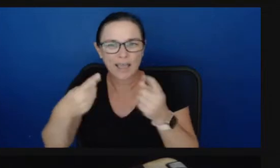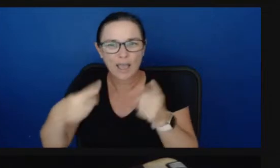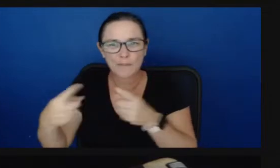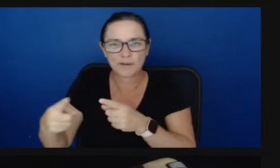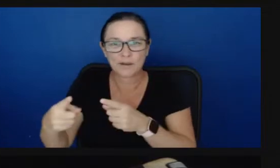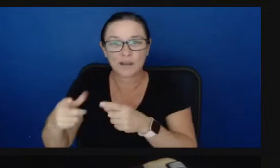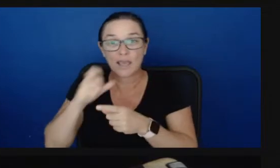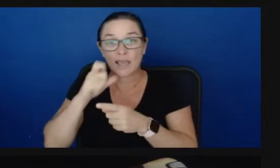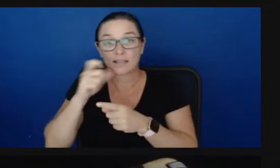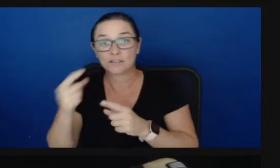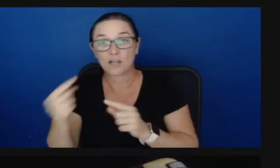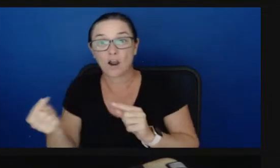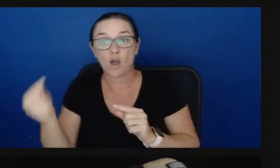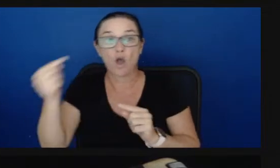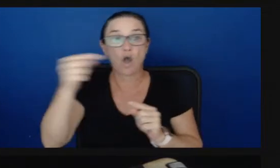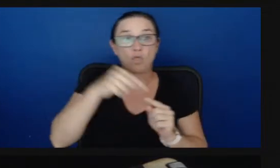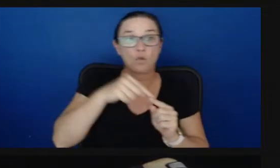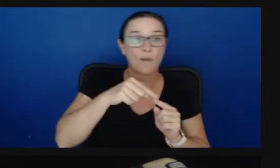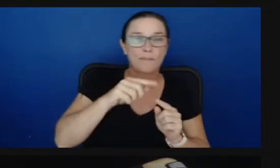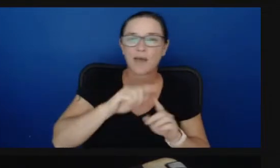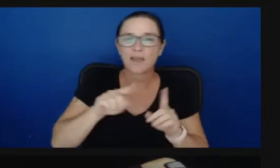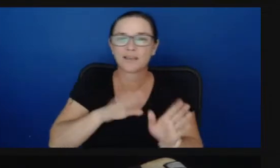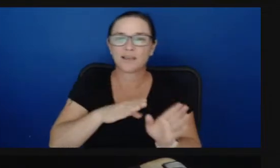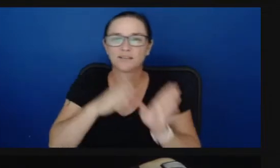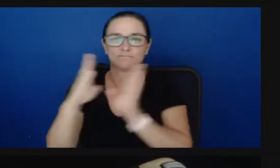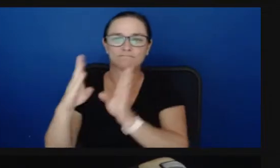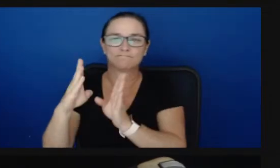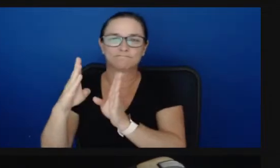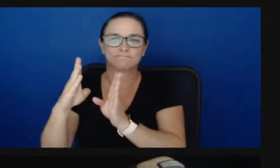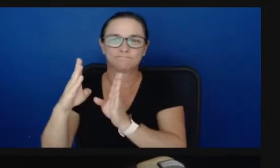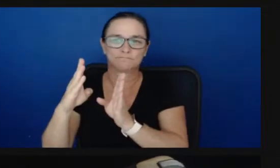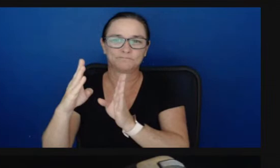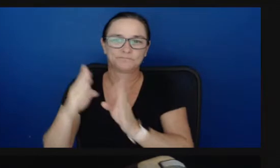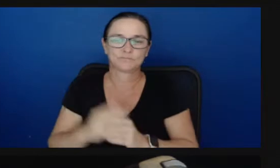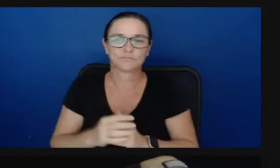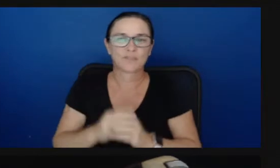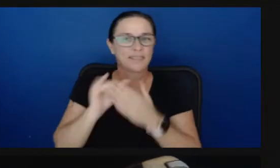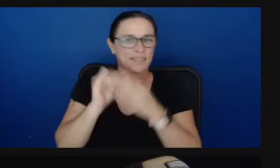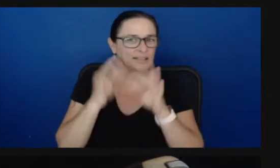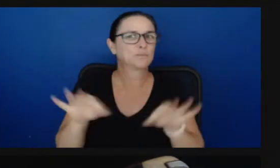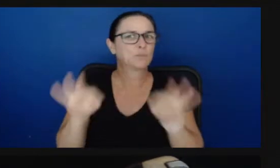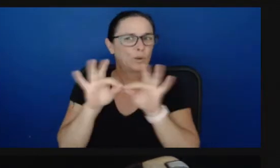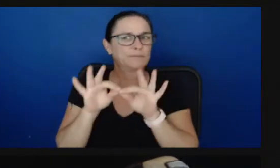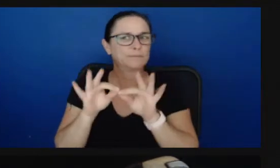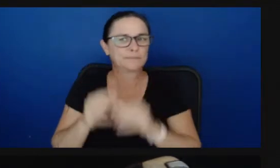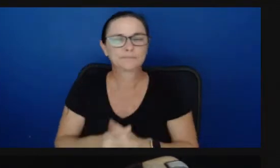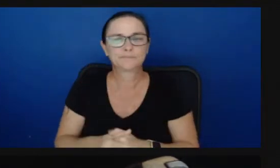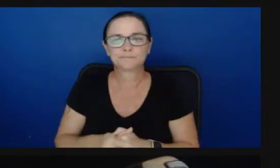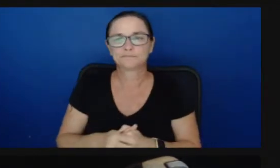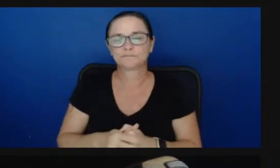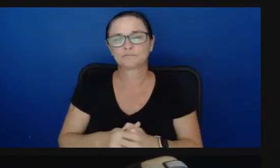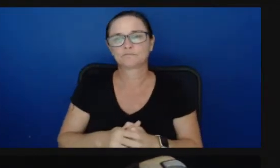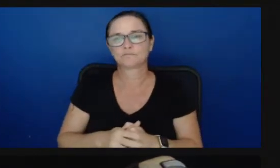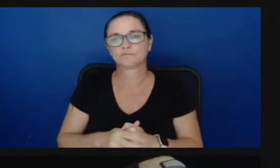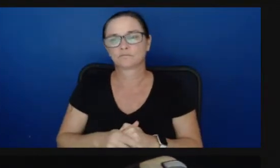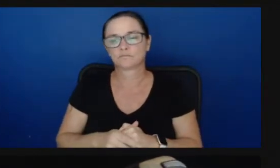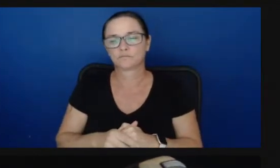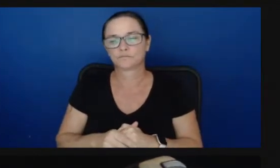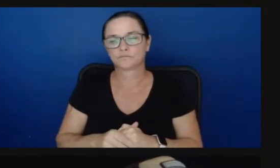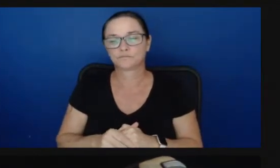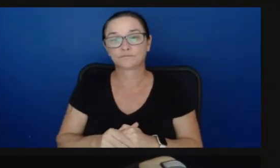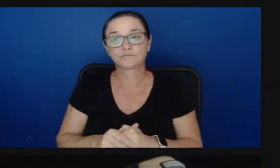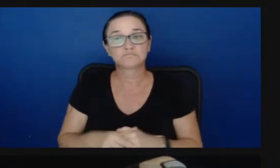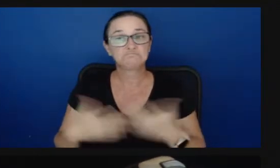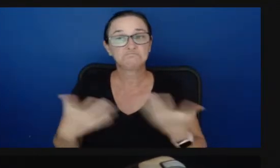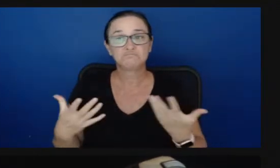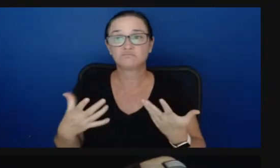stuff. No, it's just this little cluster right there. And that's an important observation to make from here. Otherwise, everything is as